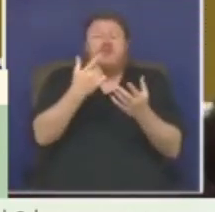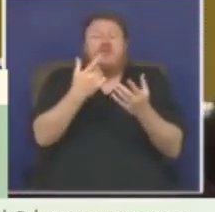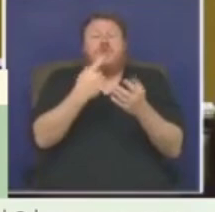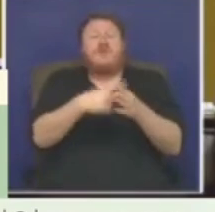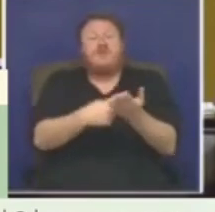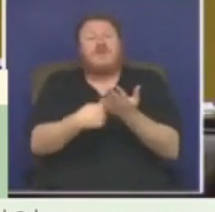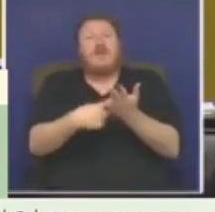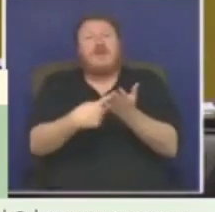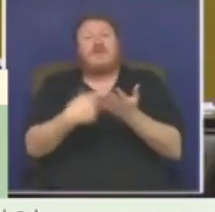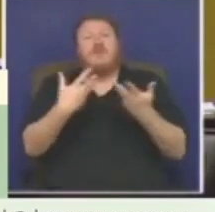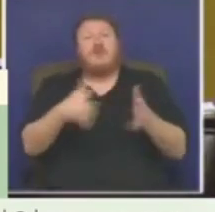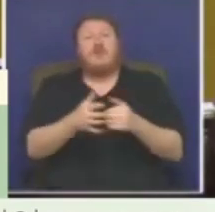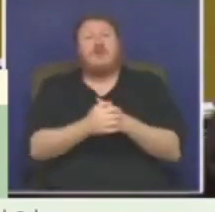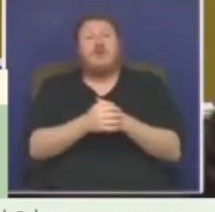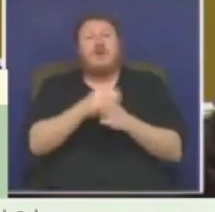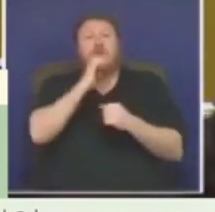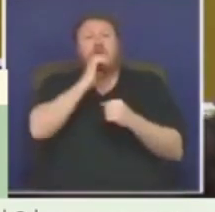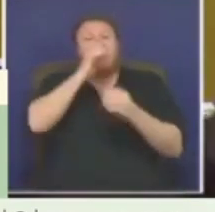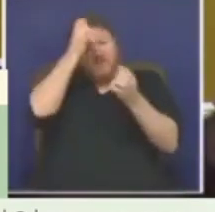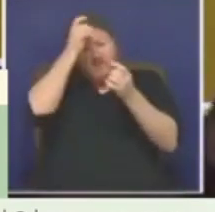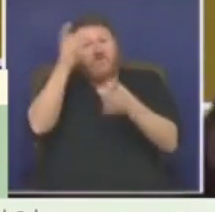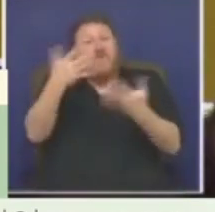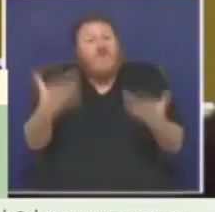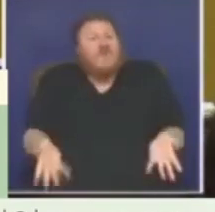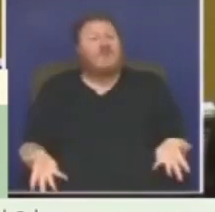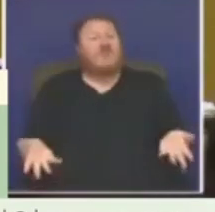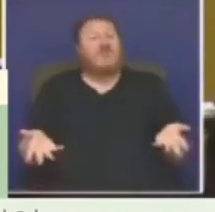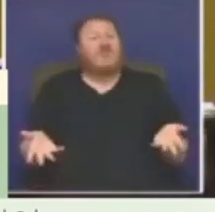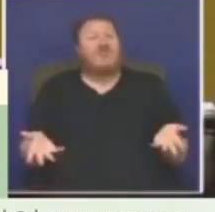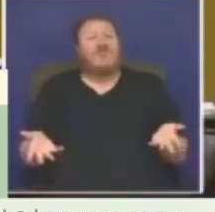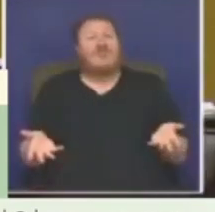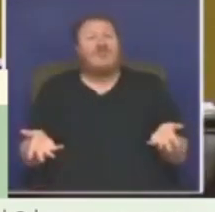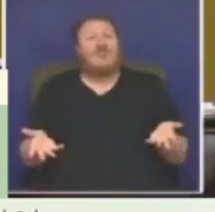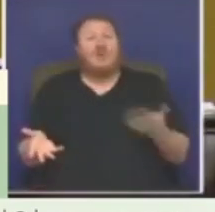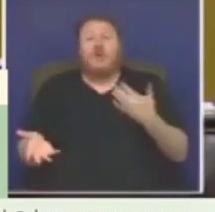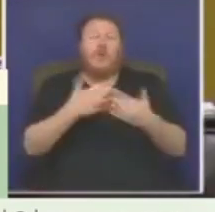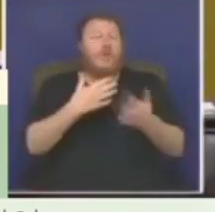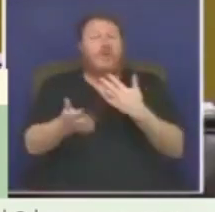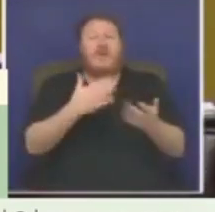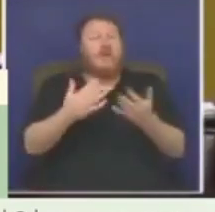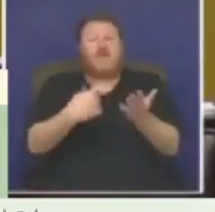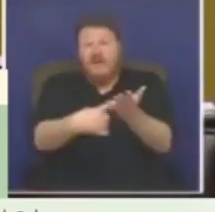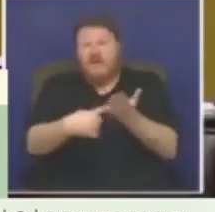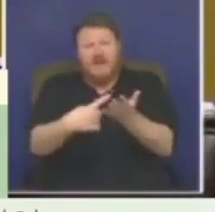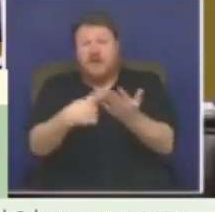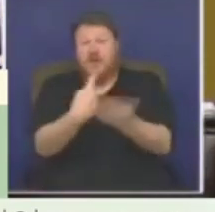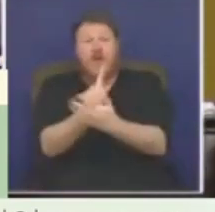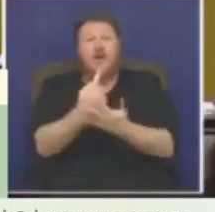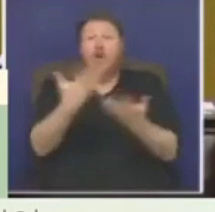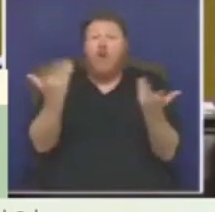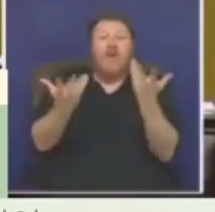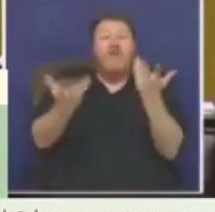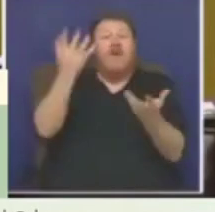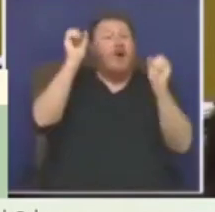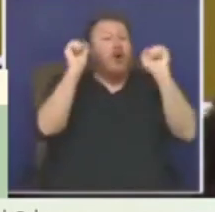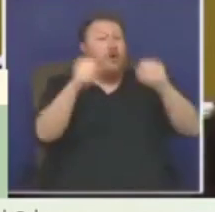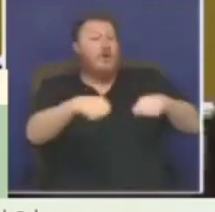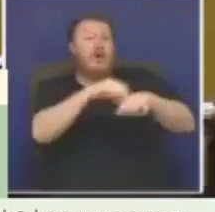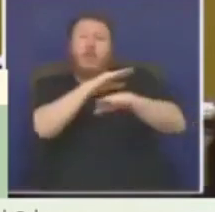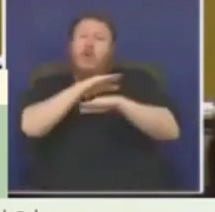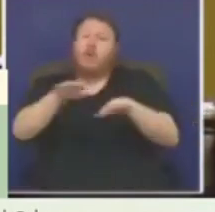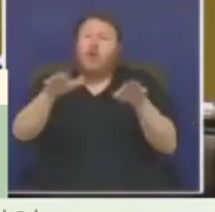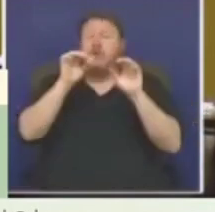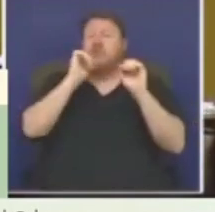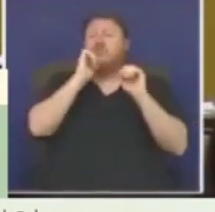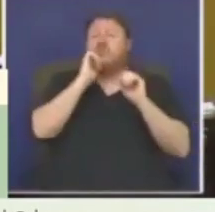if you discussed it, that you will inform them. So whatever discussion took place there, whether you agreed with it or not,